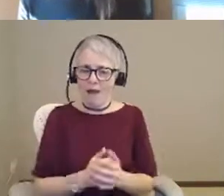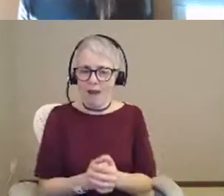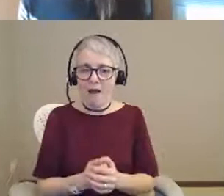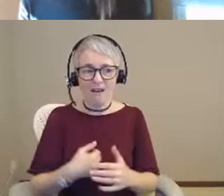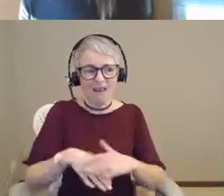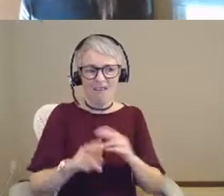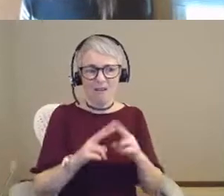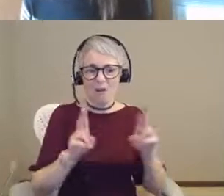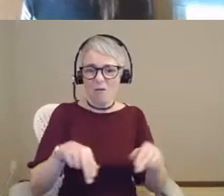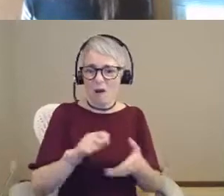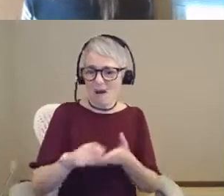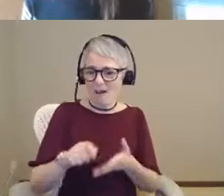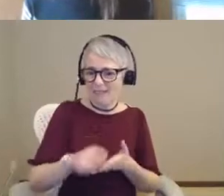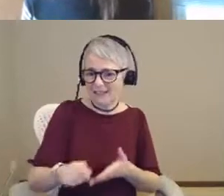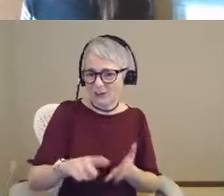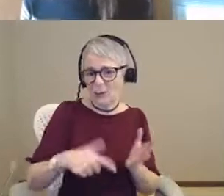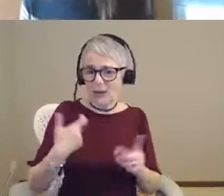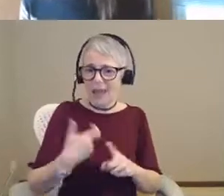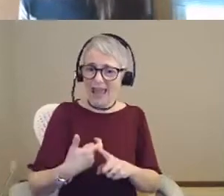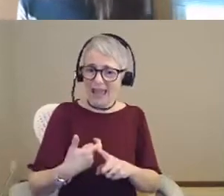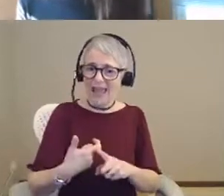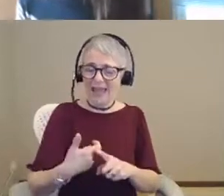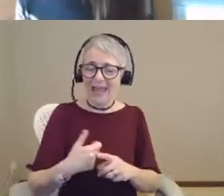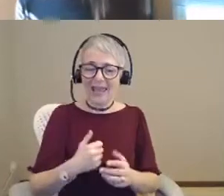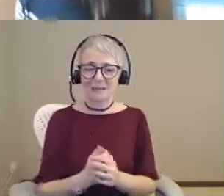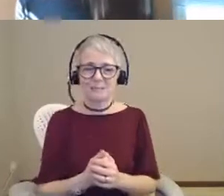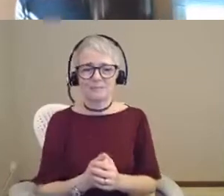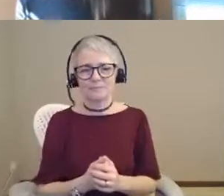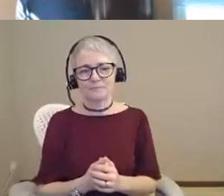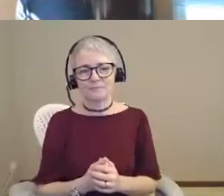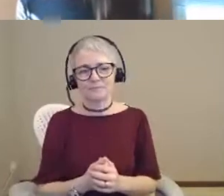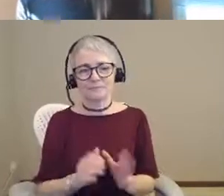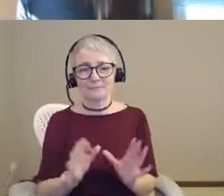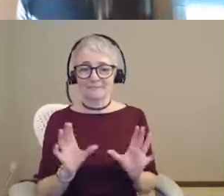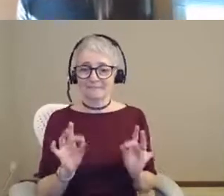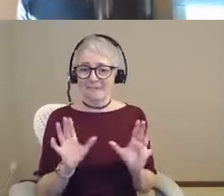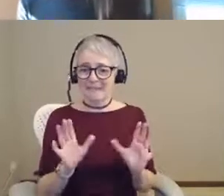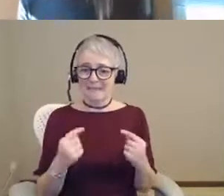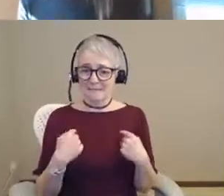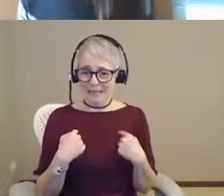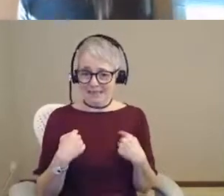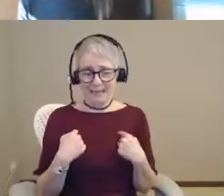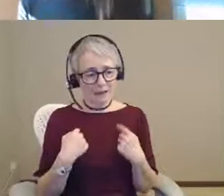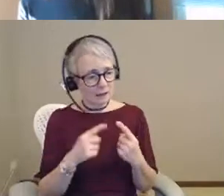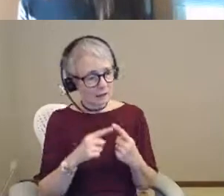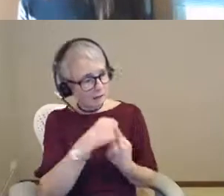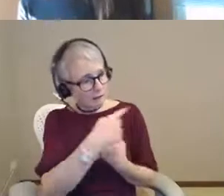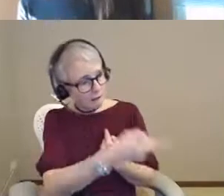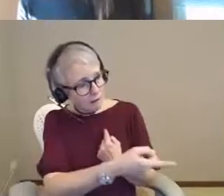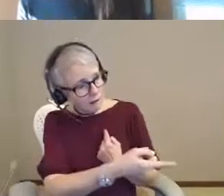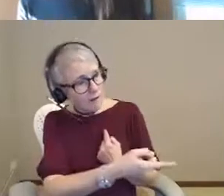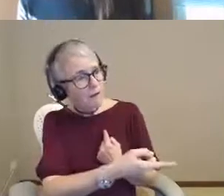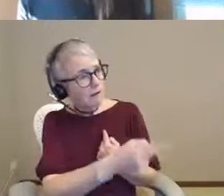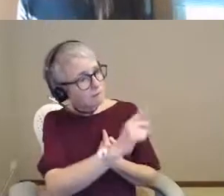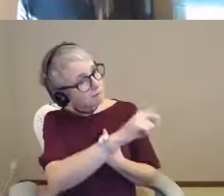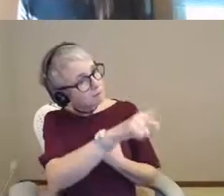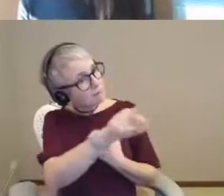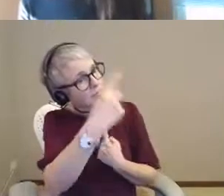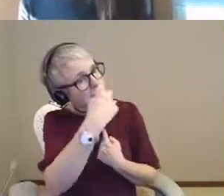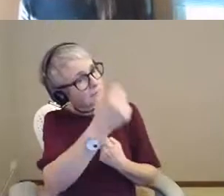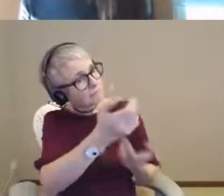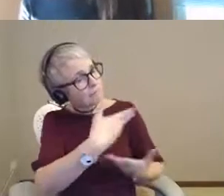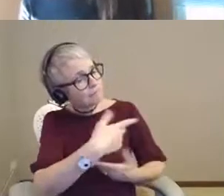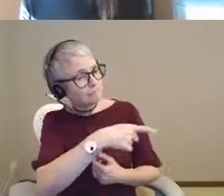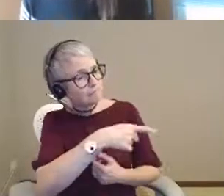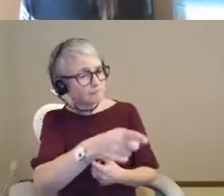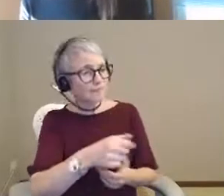office in the UK in near Winchester. So that's me. And then if I could ask the rest of the panel to introduce themselves. So